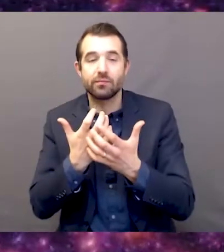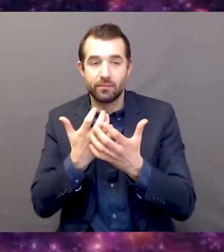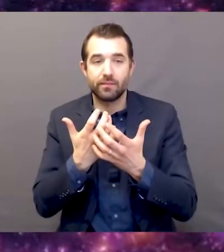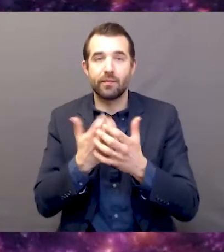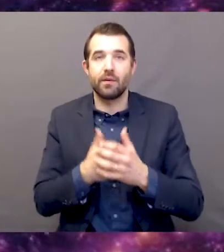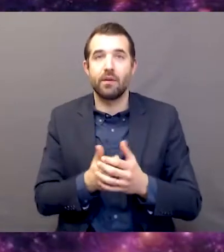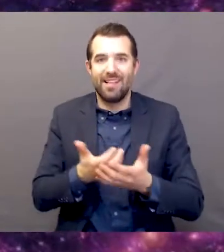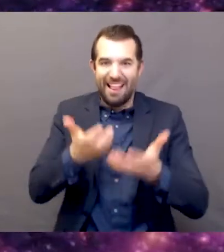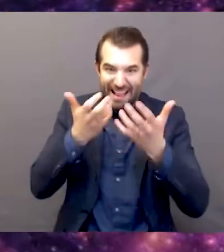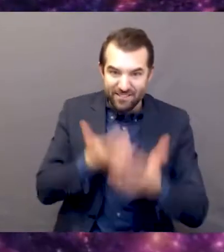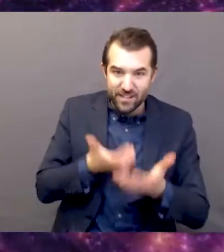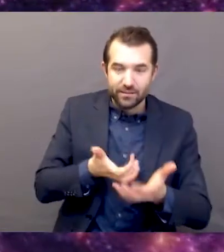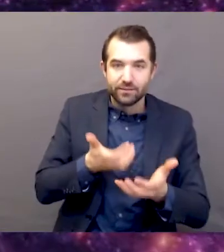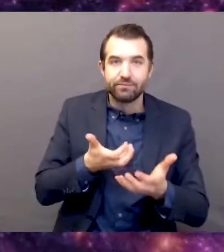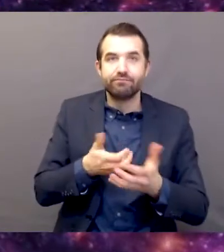centers often